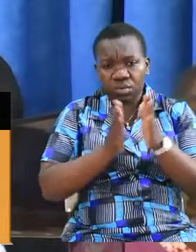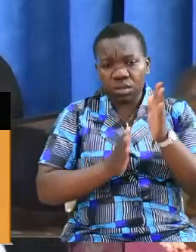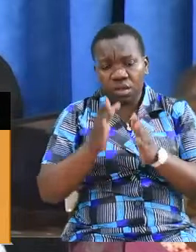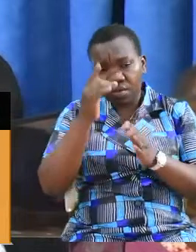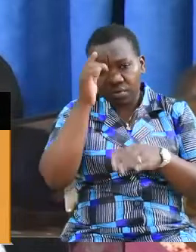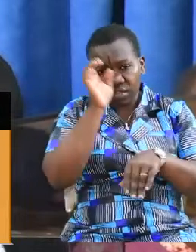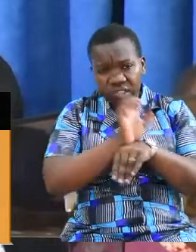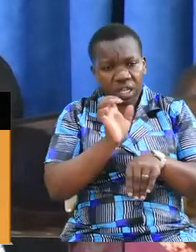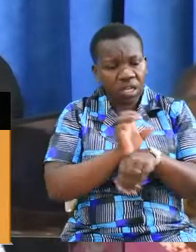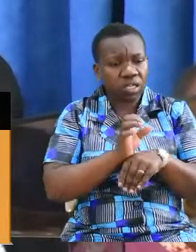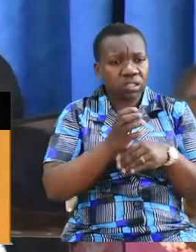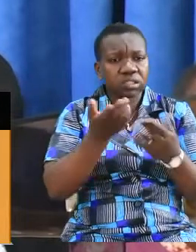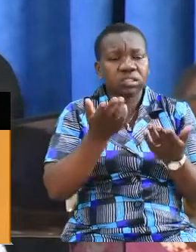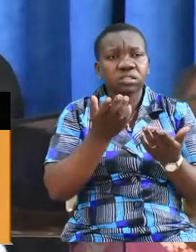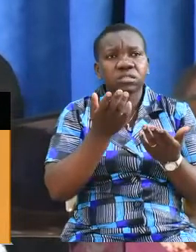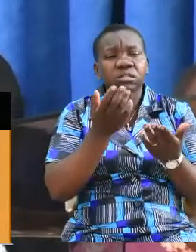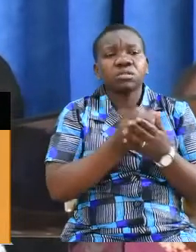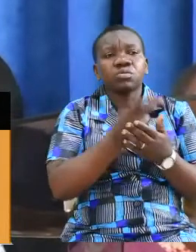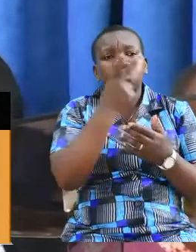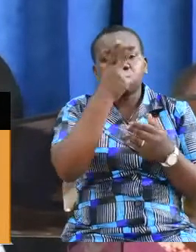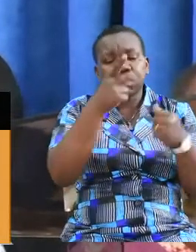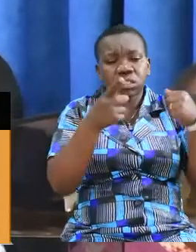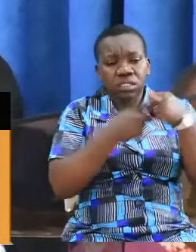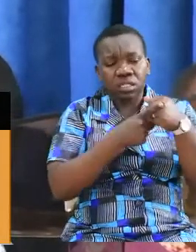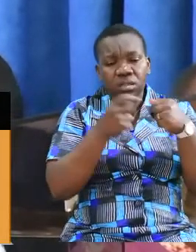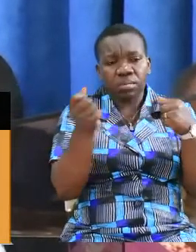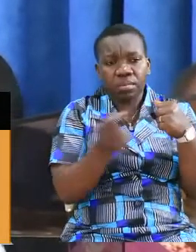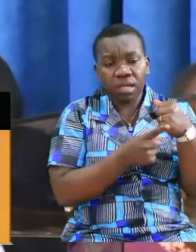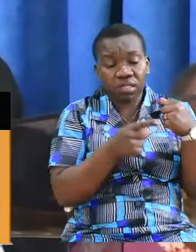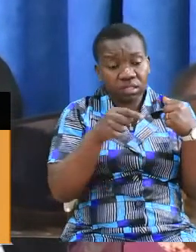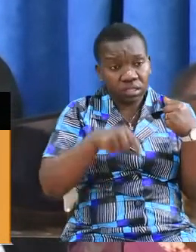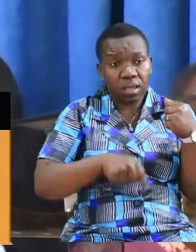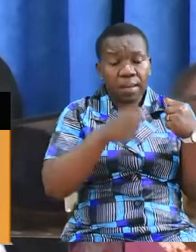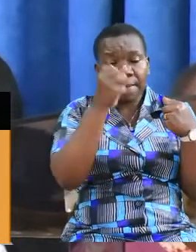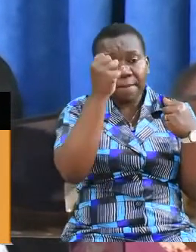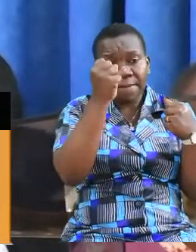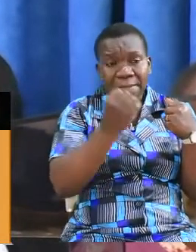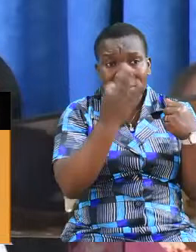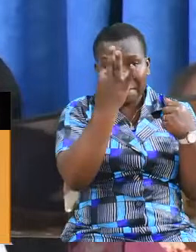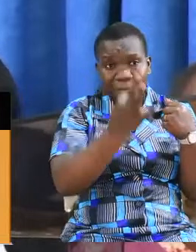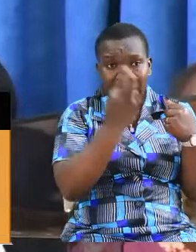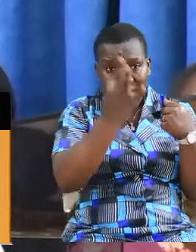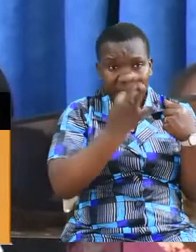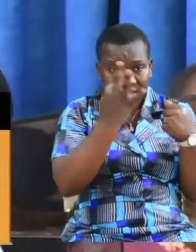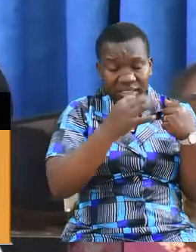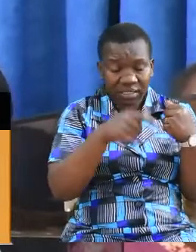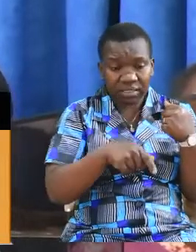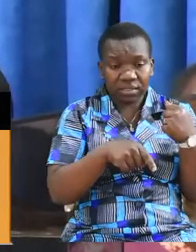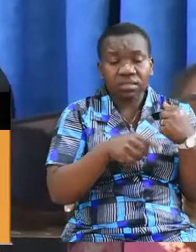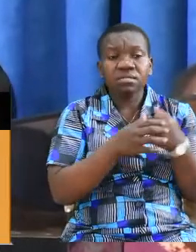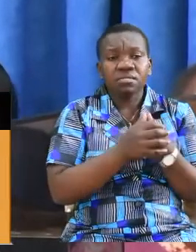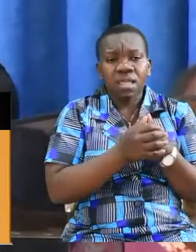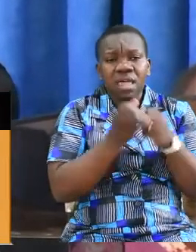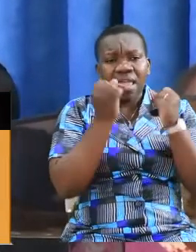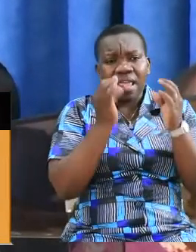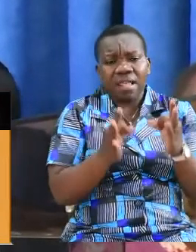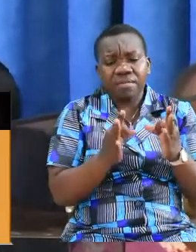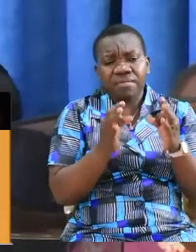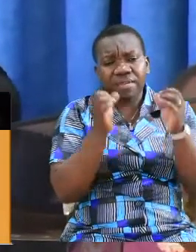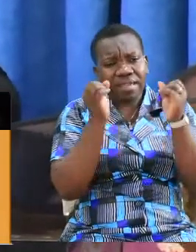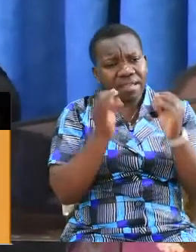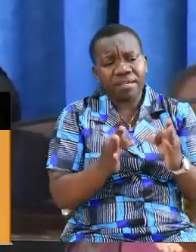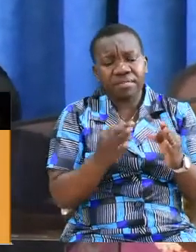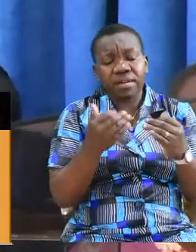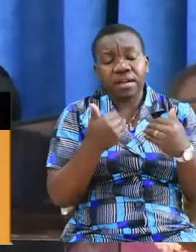church on Sunday, the 26th March, 2023, unless something occurs which may reasonably impede